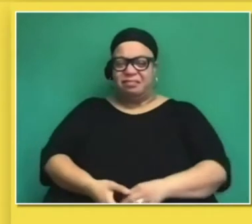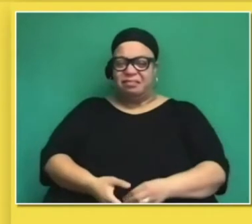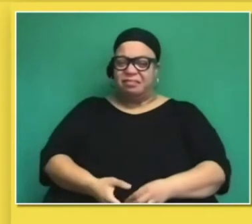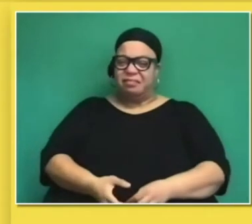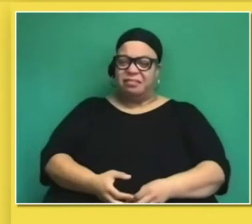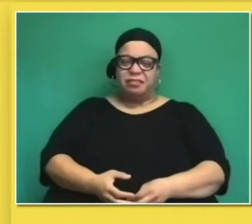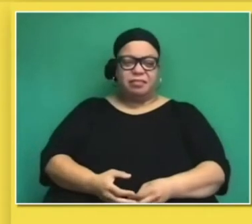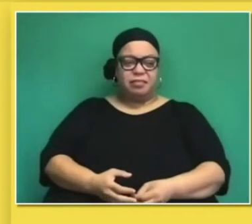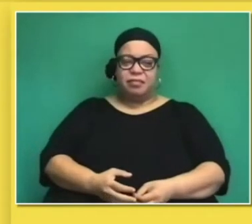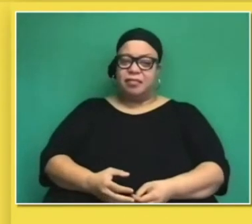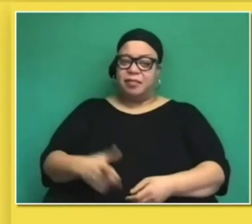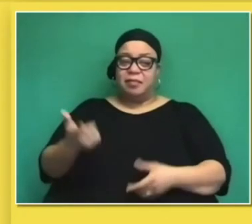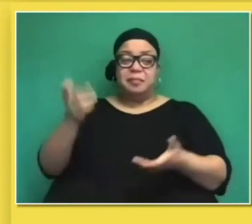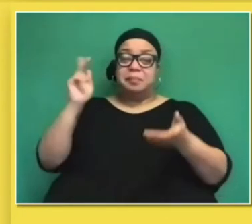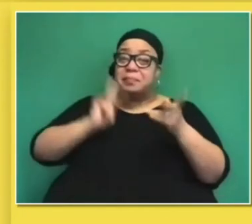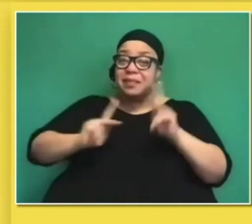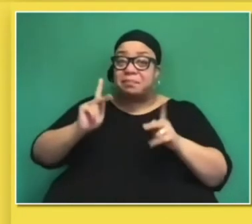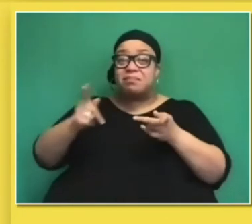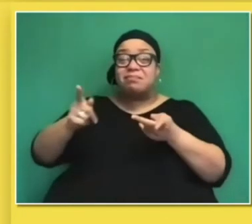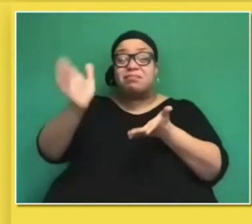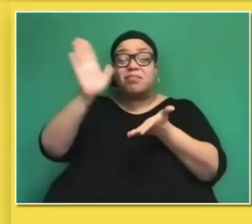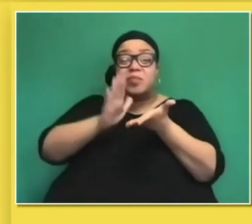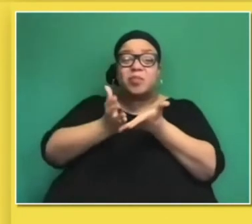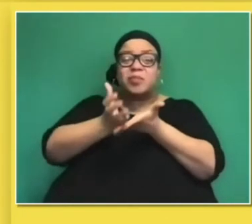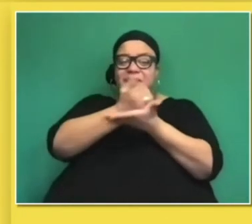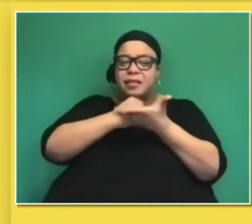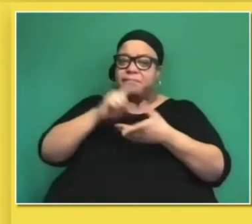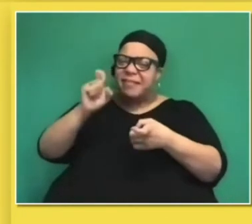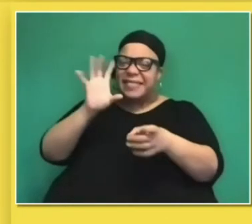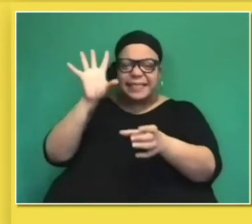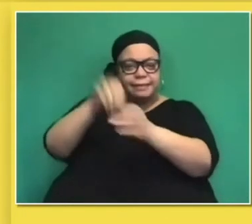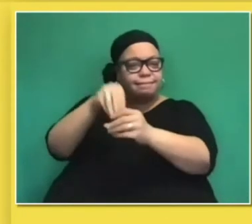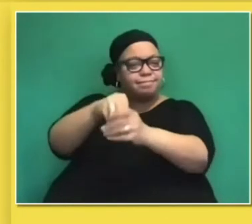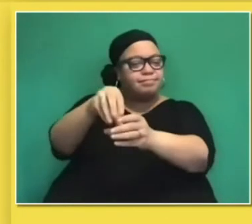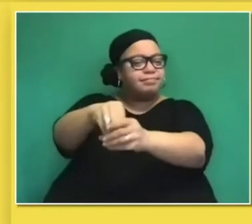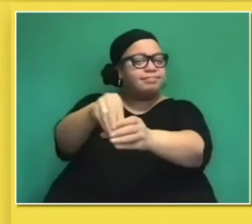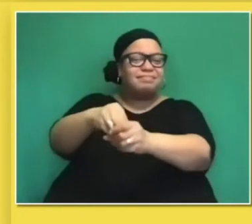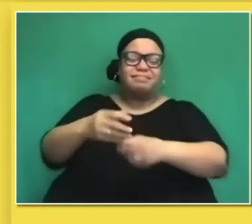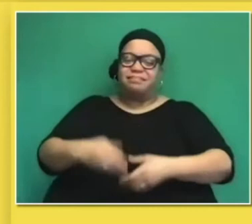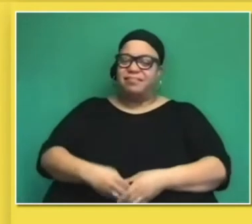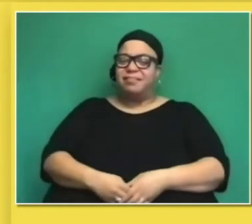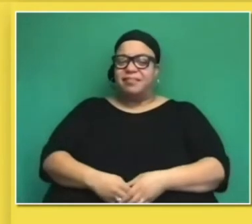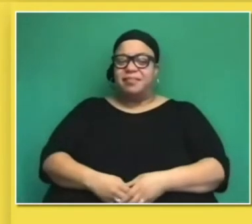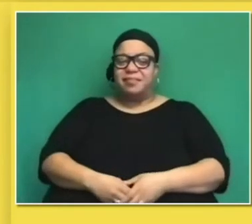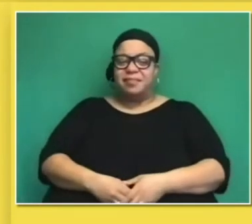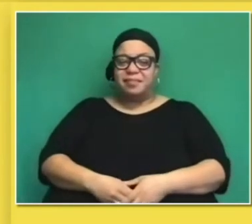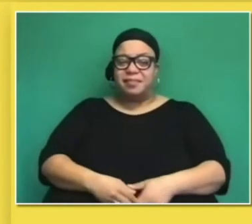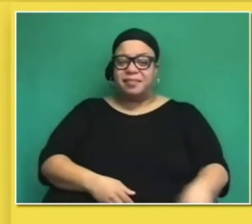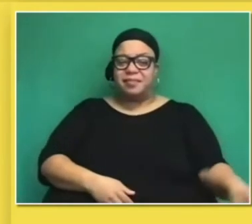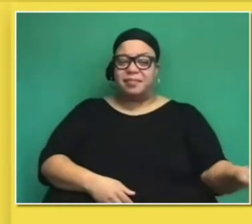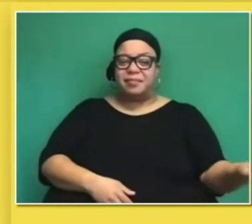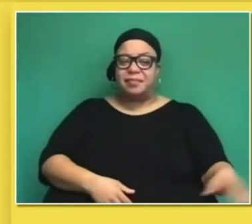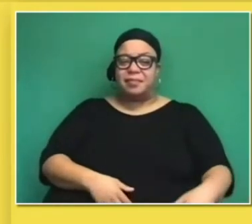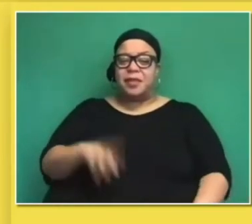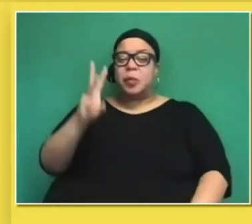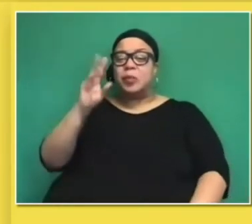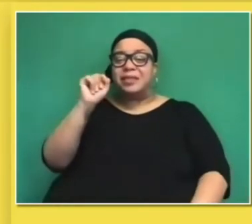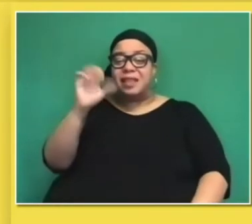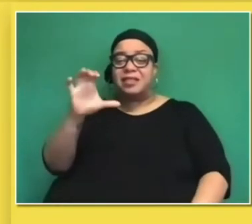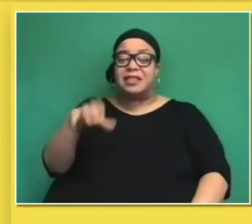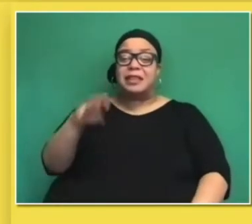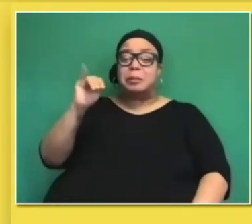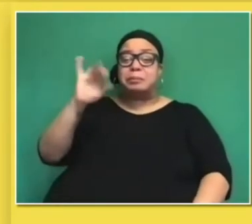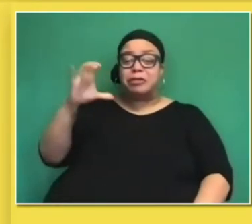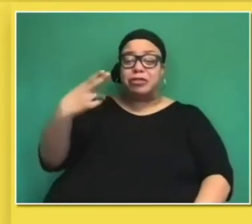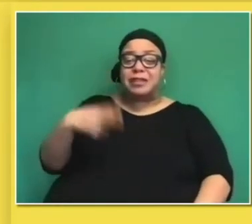Republican legislatures fought hard to help Trump maintain this appearance of legitimacy on election night.